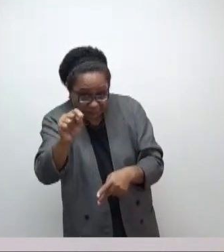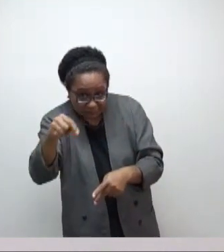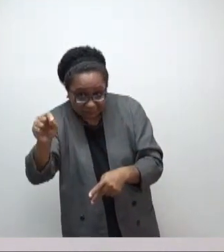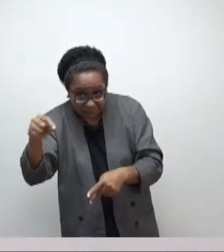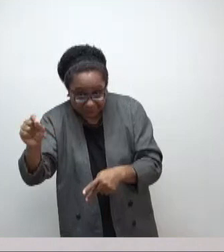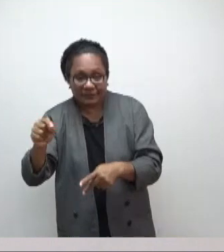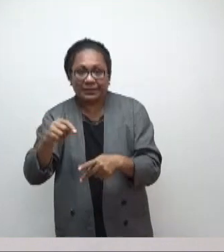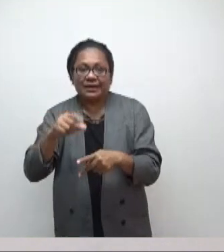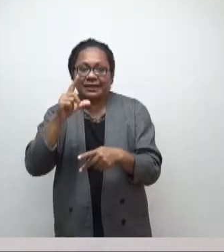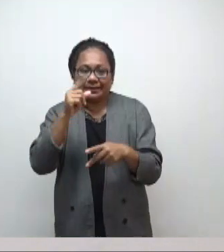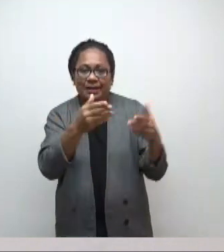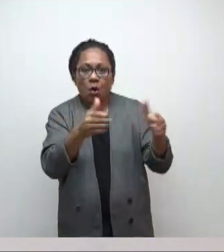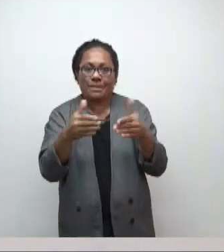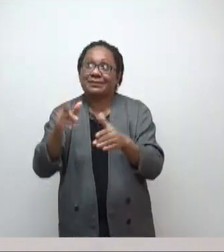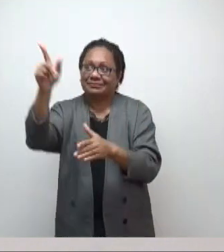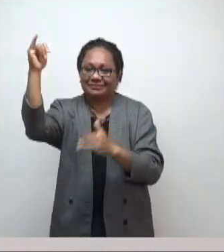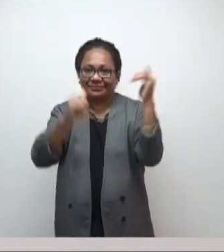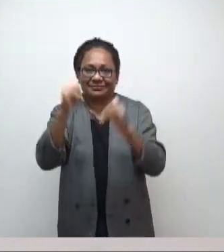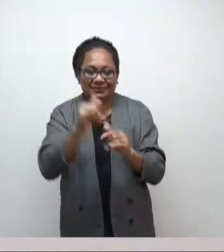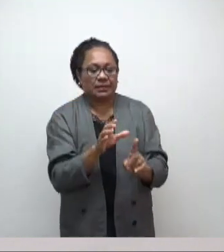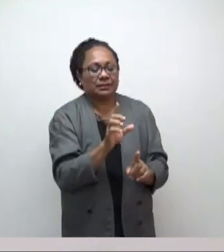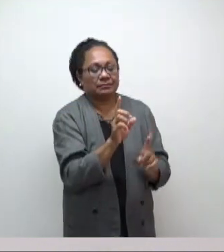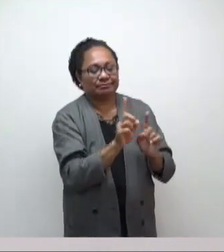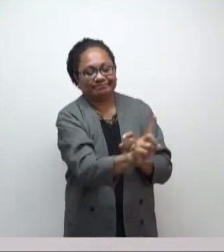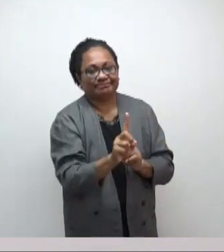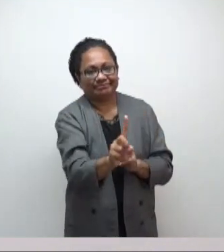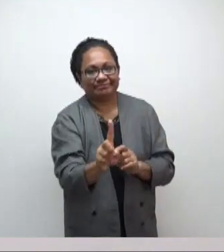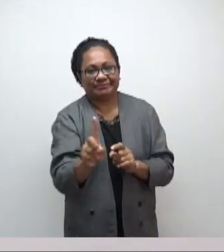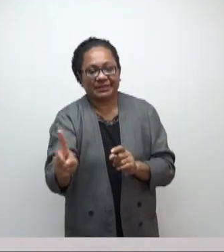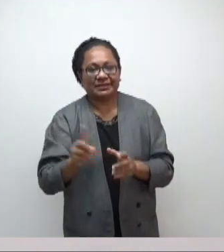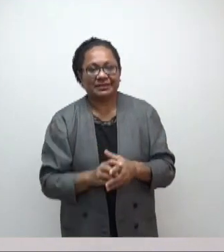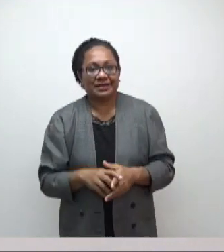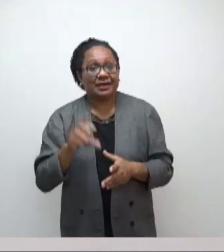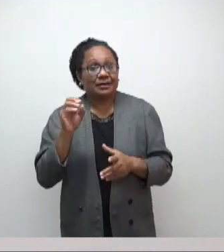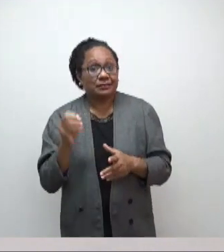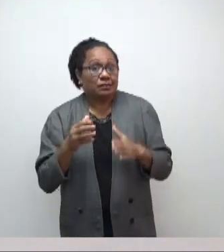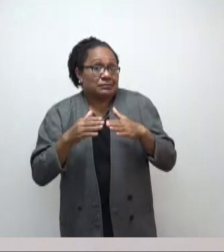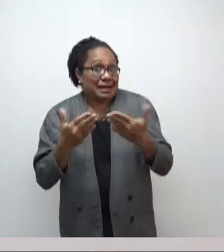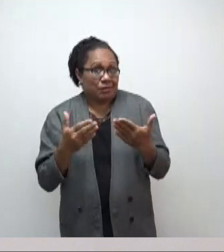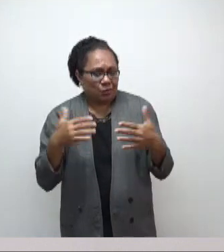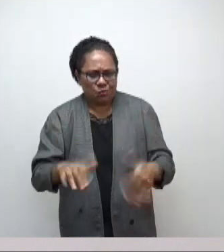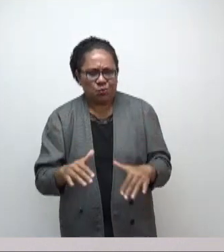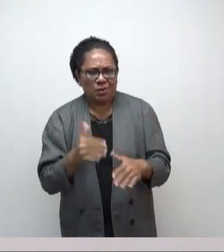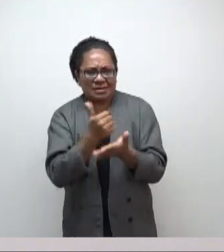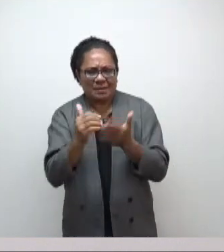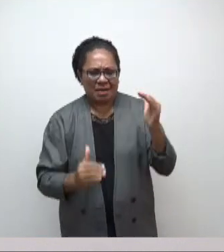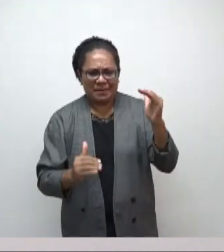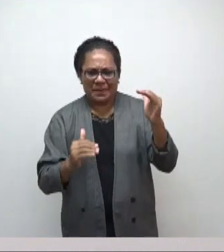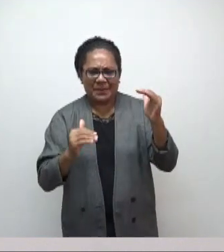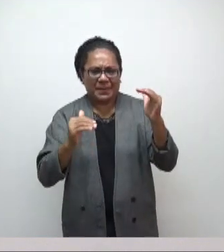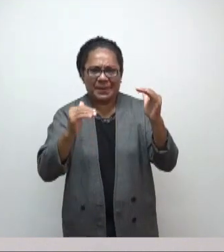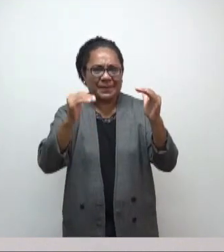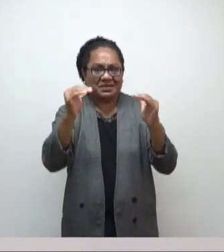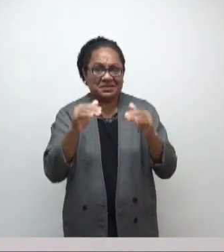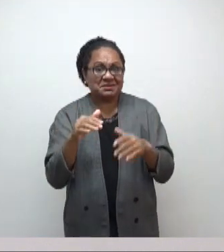infections. At the rate we are going, we expect to be ready to accept travelers well before our goal of celebrating Christmas